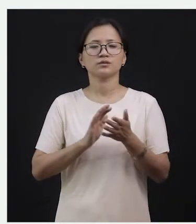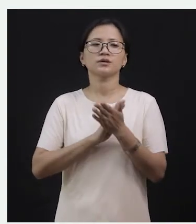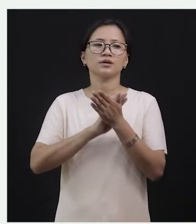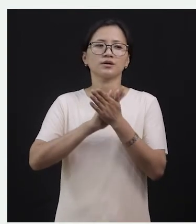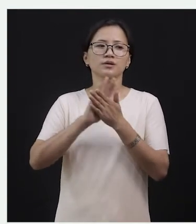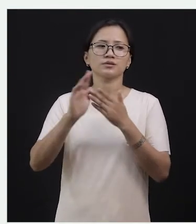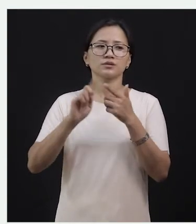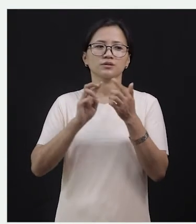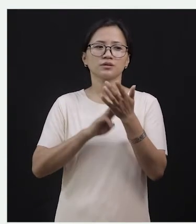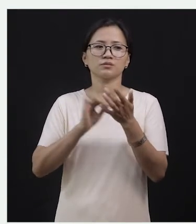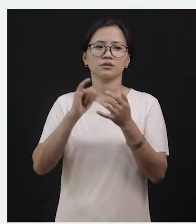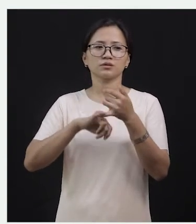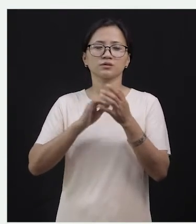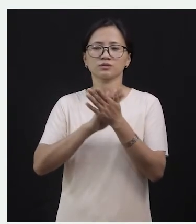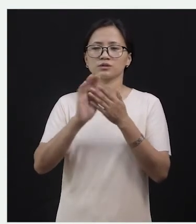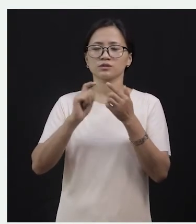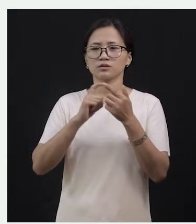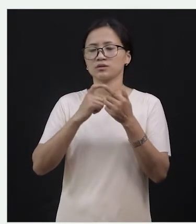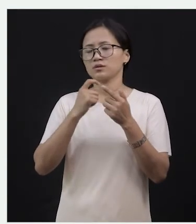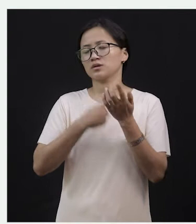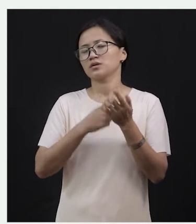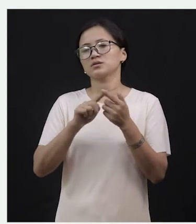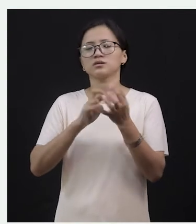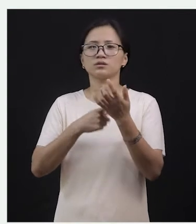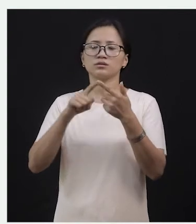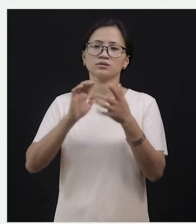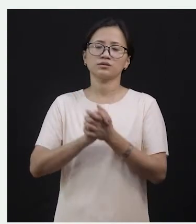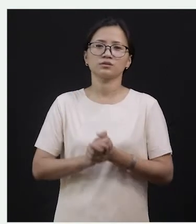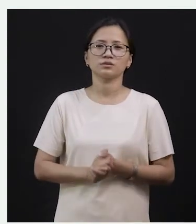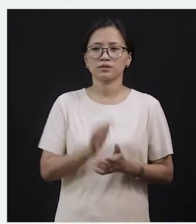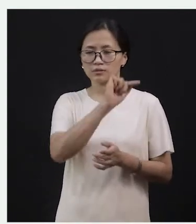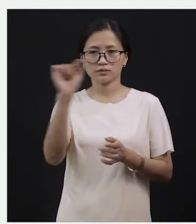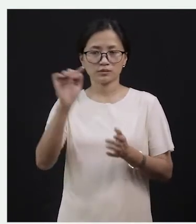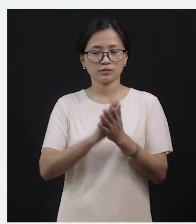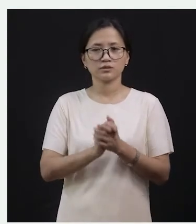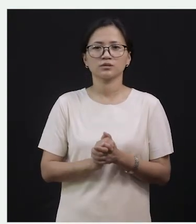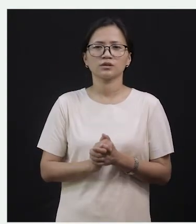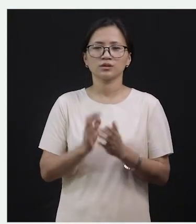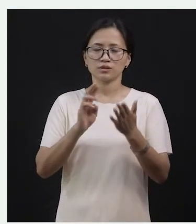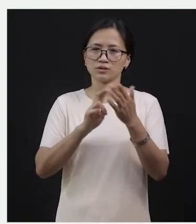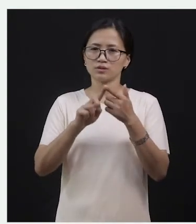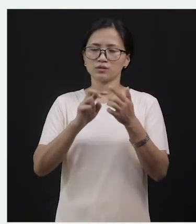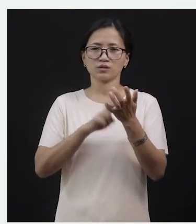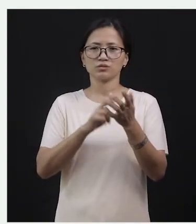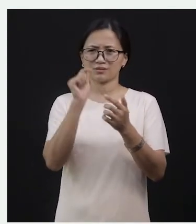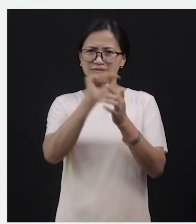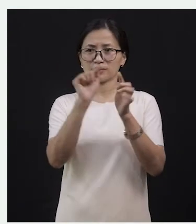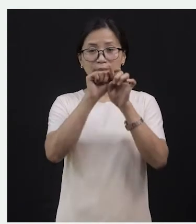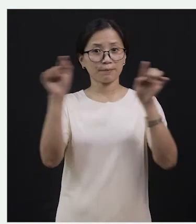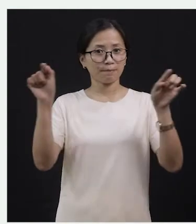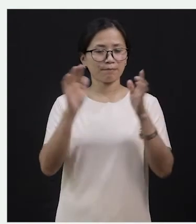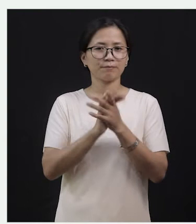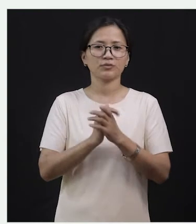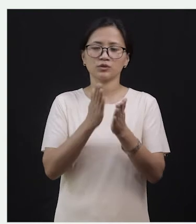the southern hemisphere. Now the line in the middle is the equator, okay? So